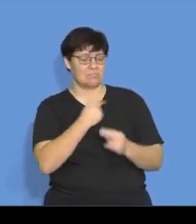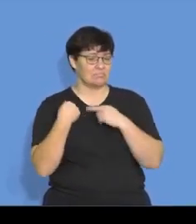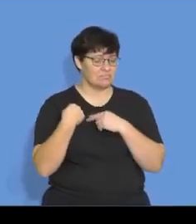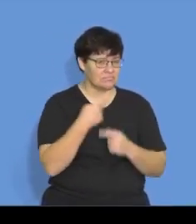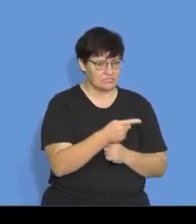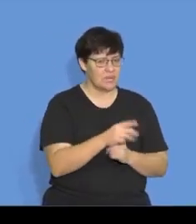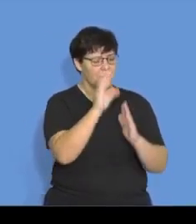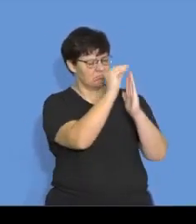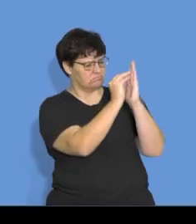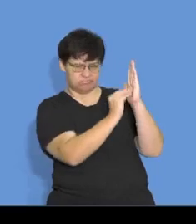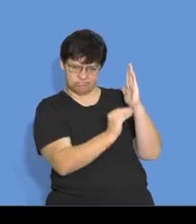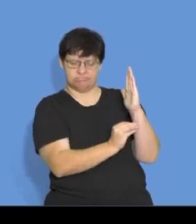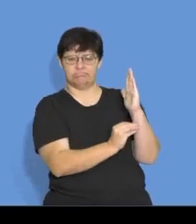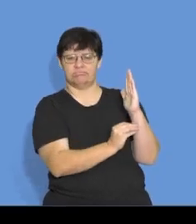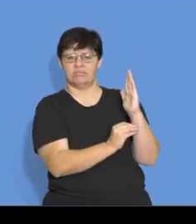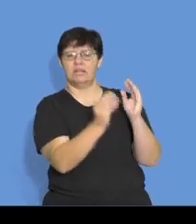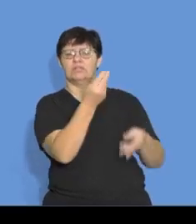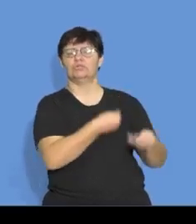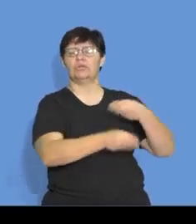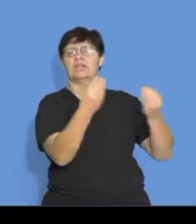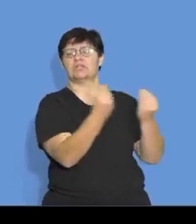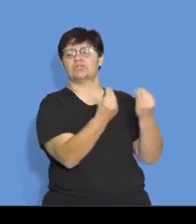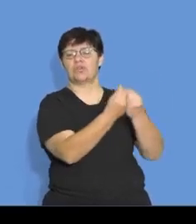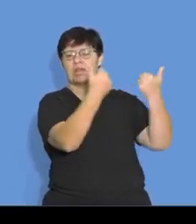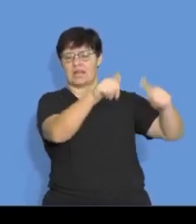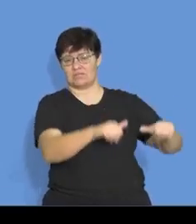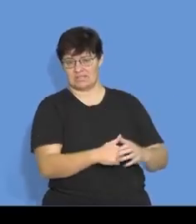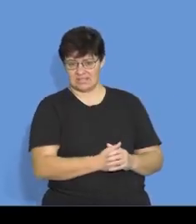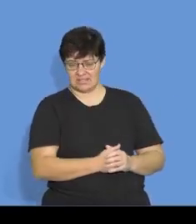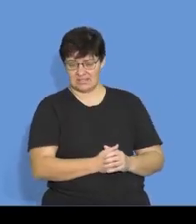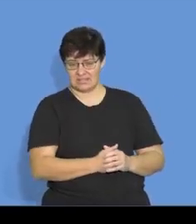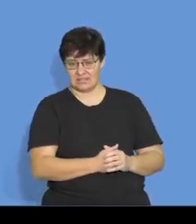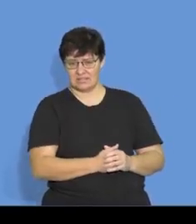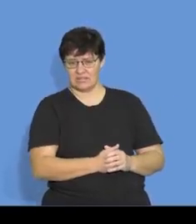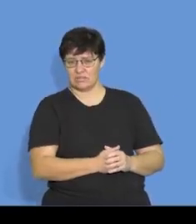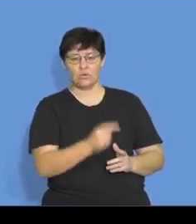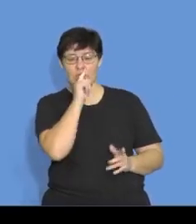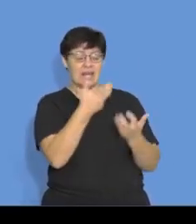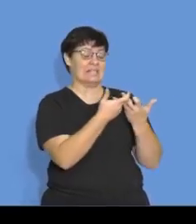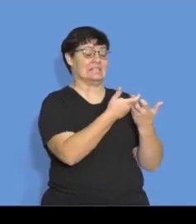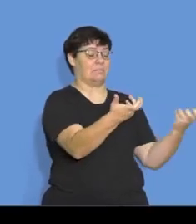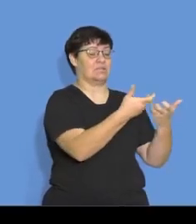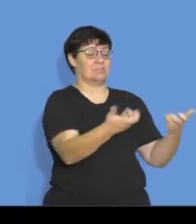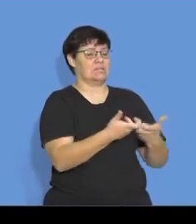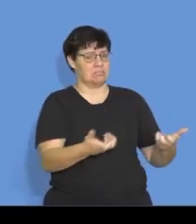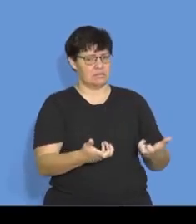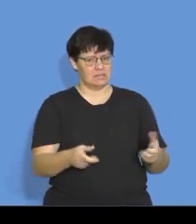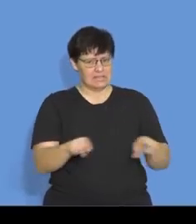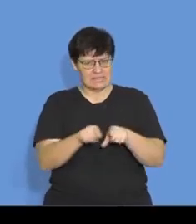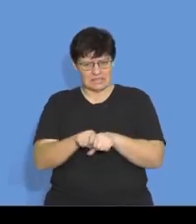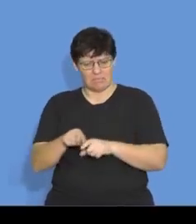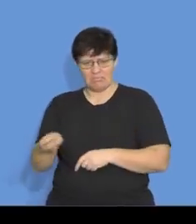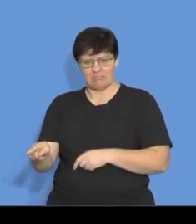are all recorded in the trading stock account. In other words, you don't keep a separate account for